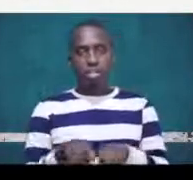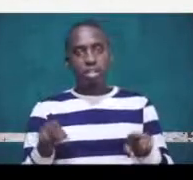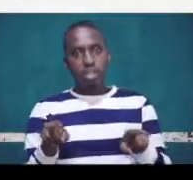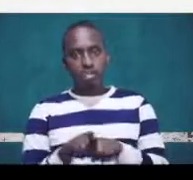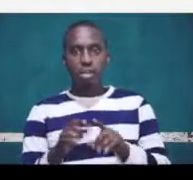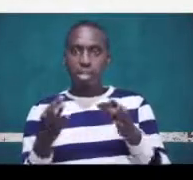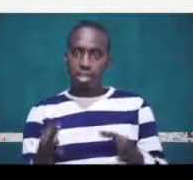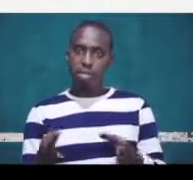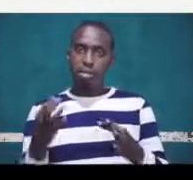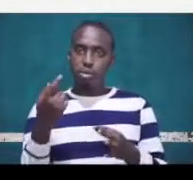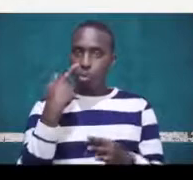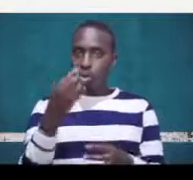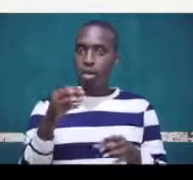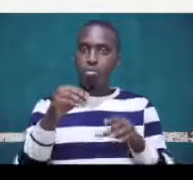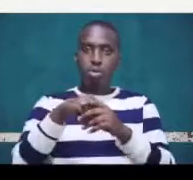home.